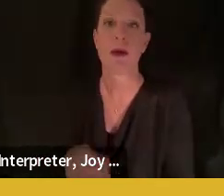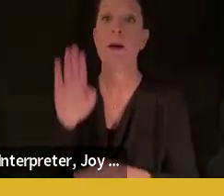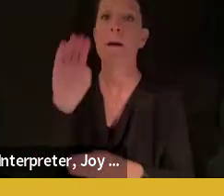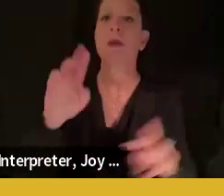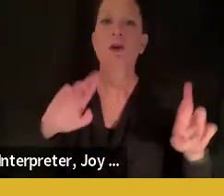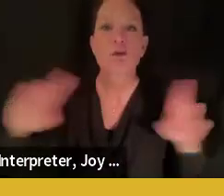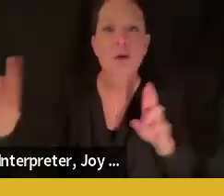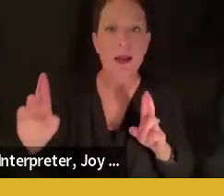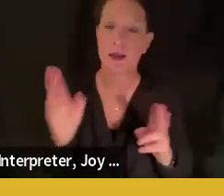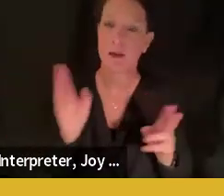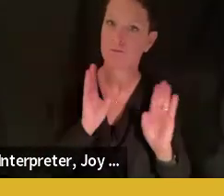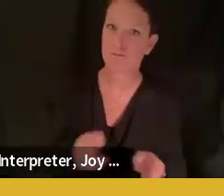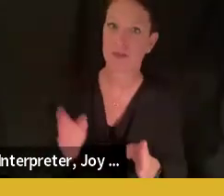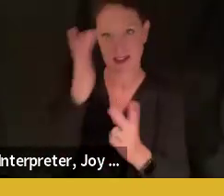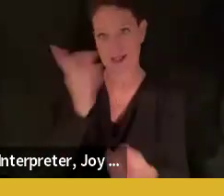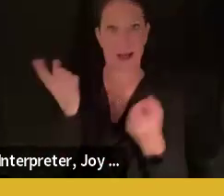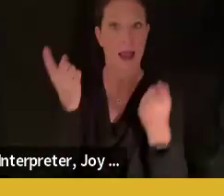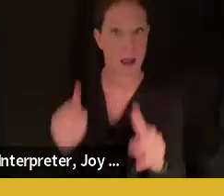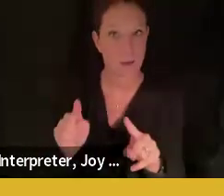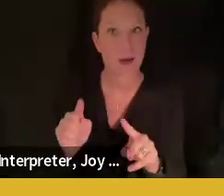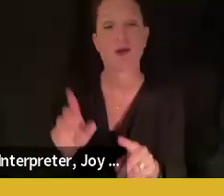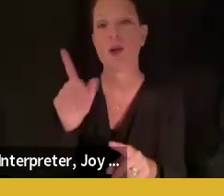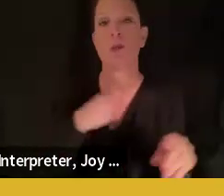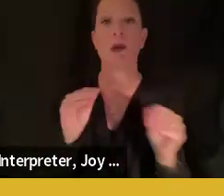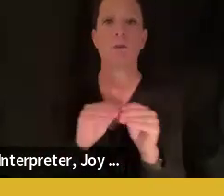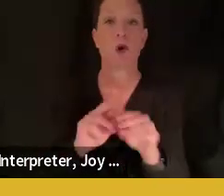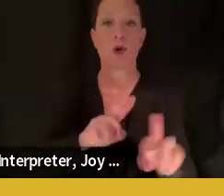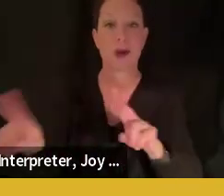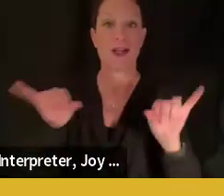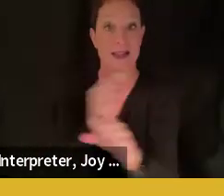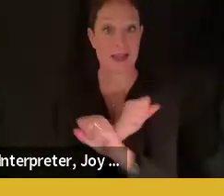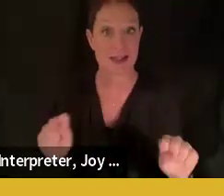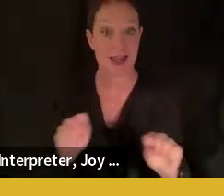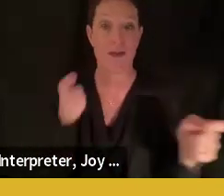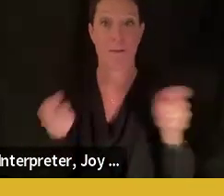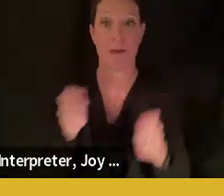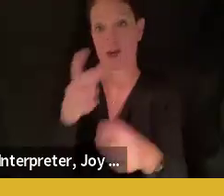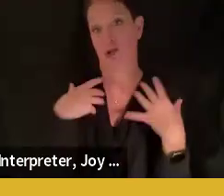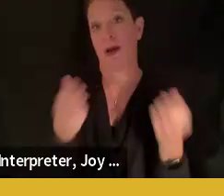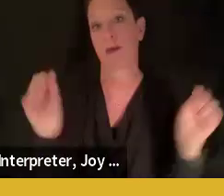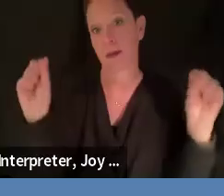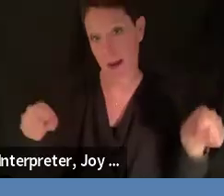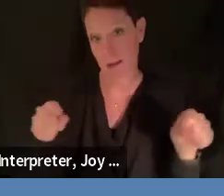a plan for if you were to get sick, you'll be better equipped to stay safe and manage your health this season.